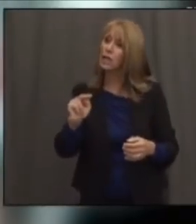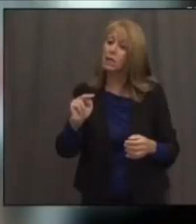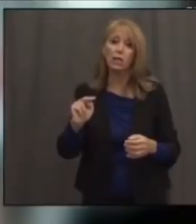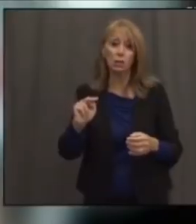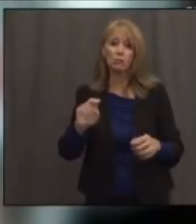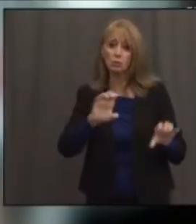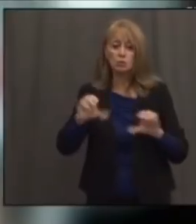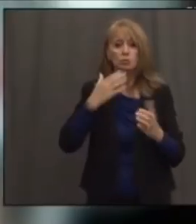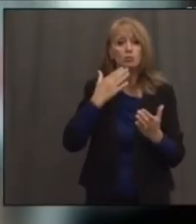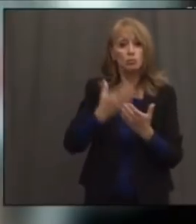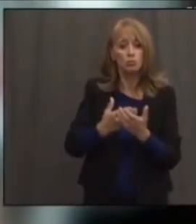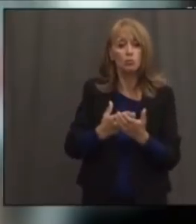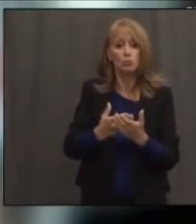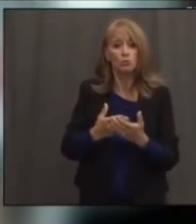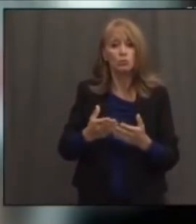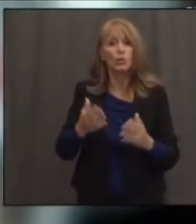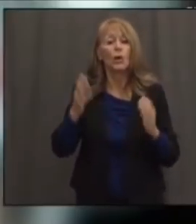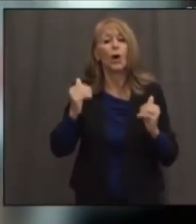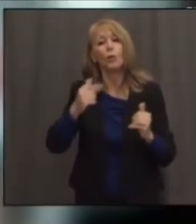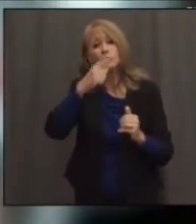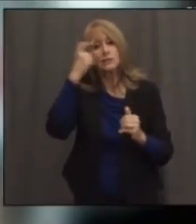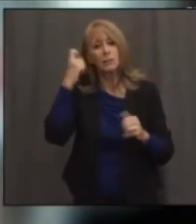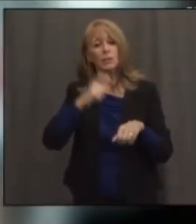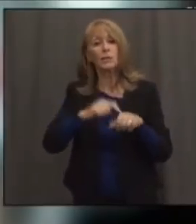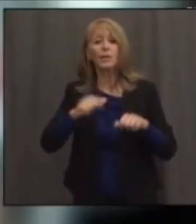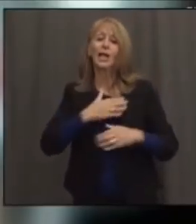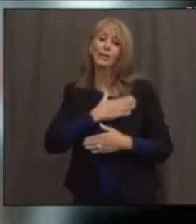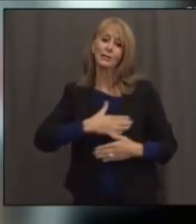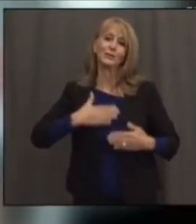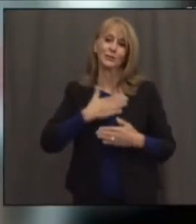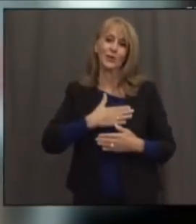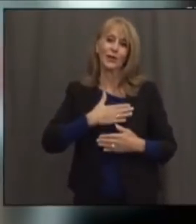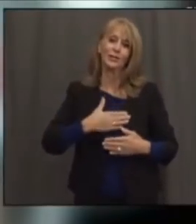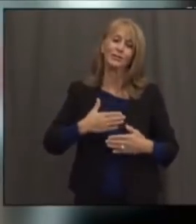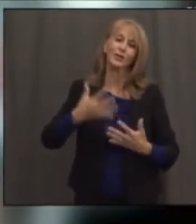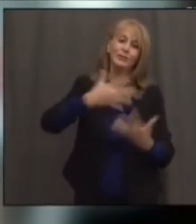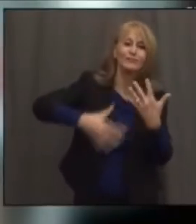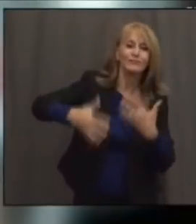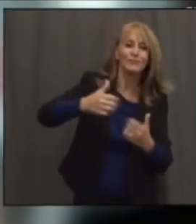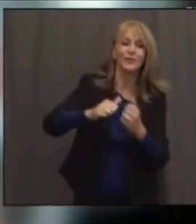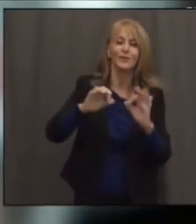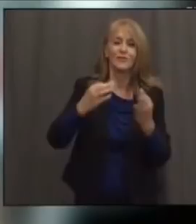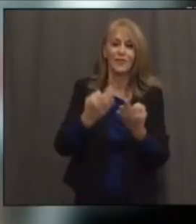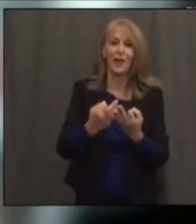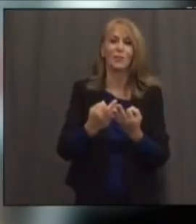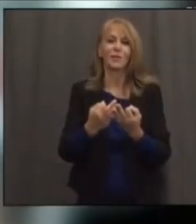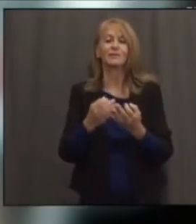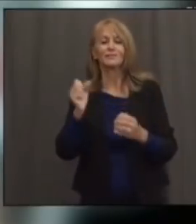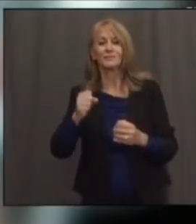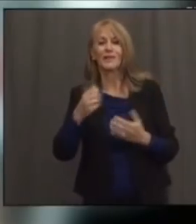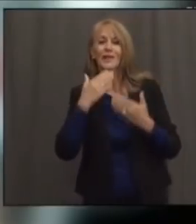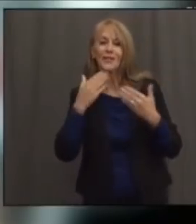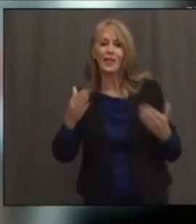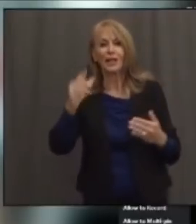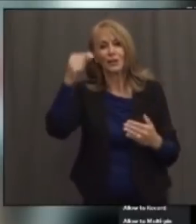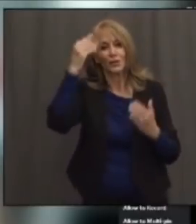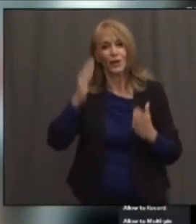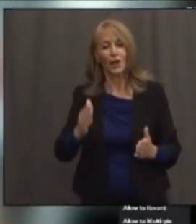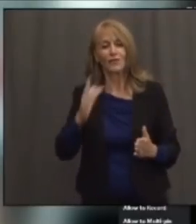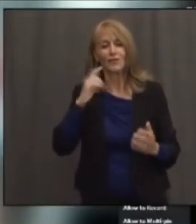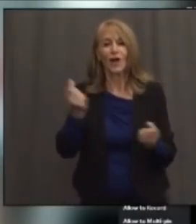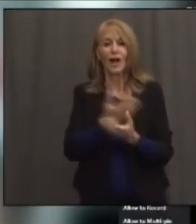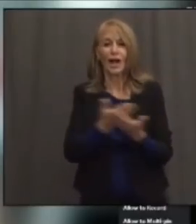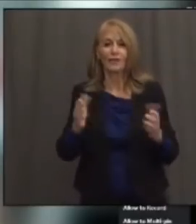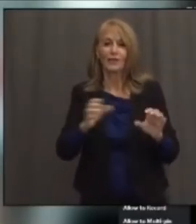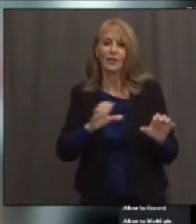think that hopefully we can enjoy the summer and enjoy some time with our families and enjoy doing the things that are important to us. So thanks a lot, Governor, for all you've done, and thanks